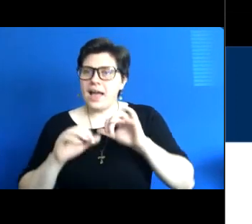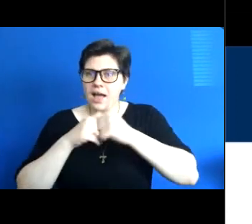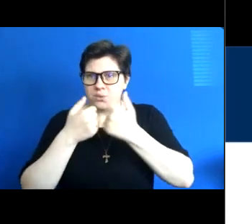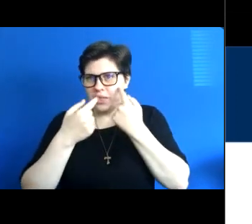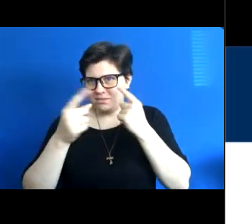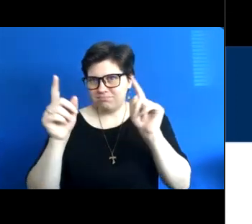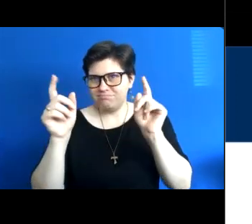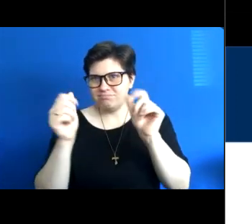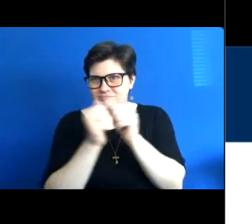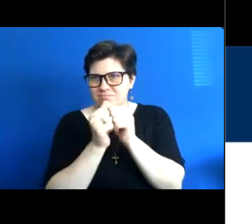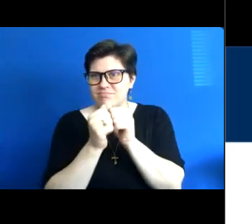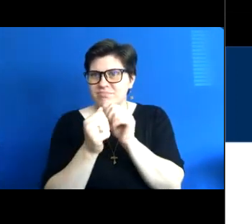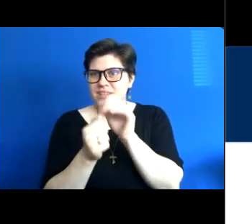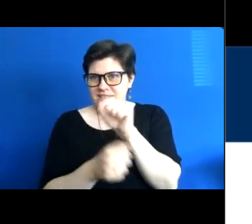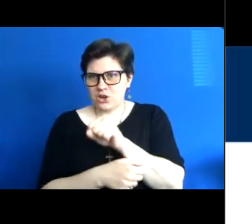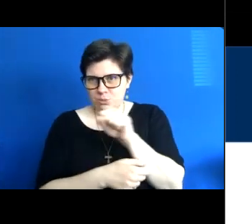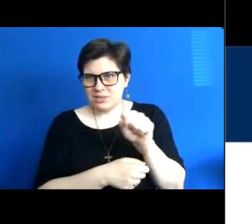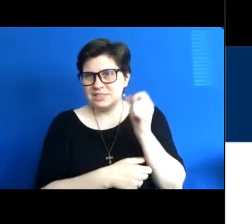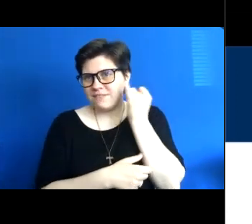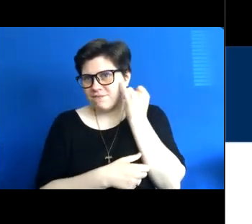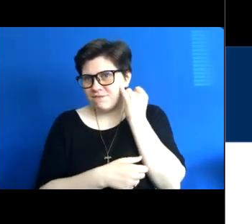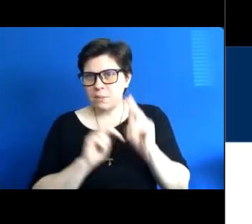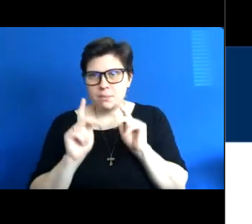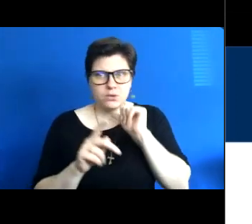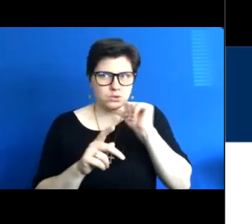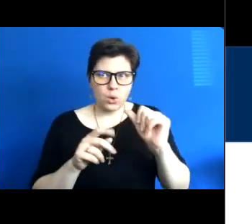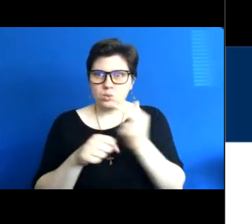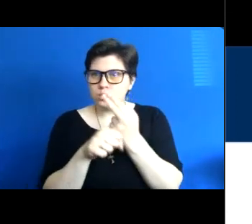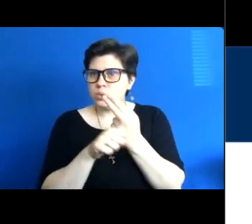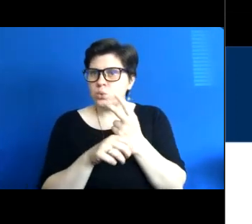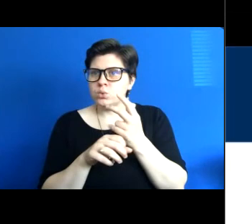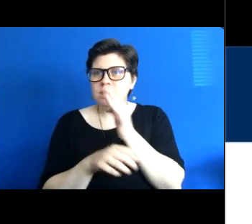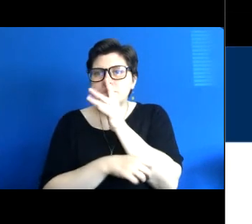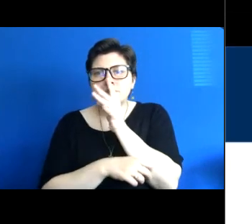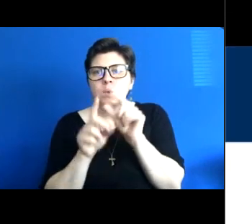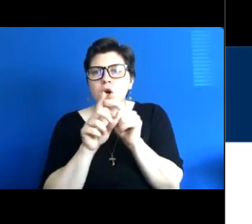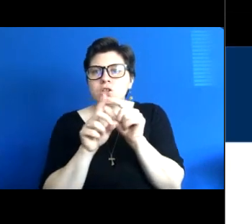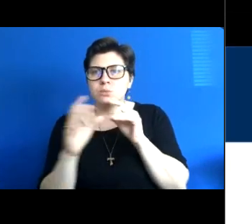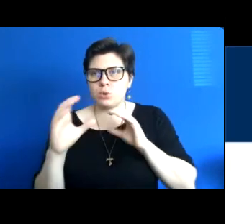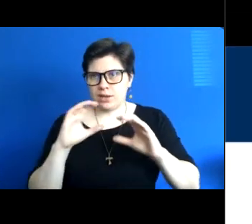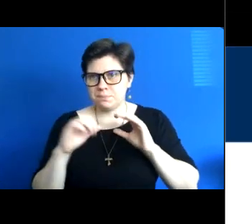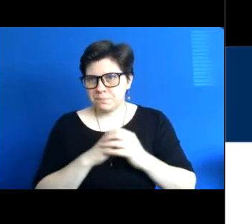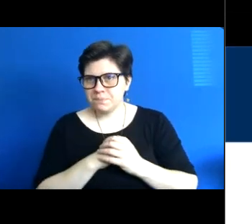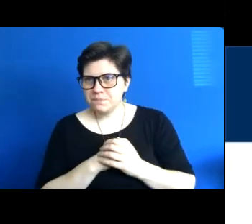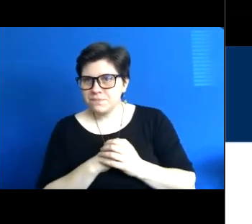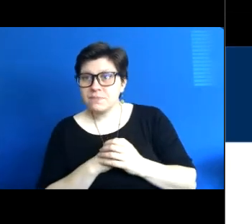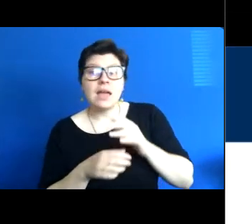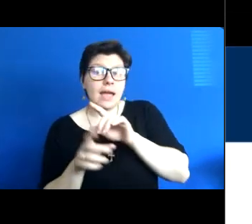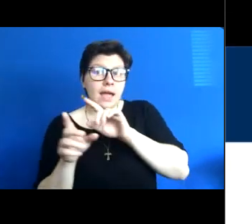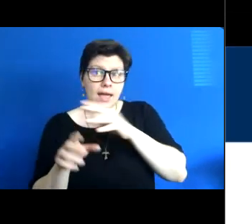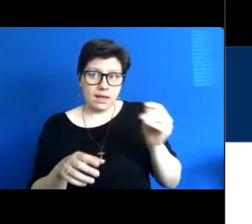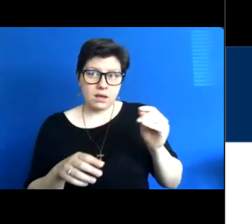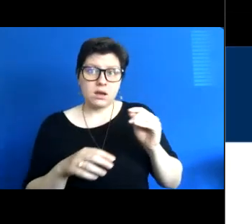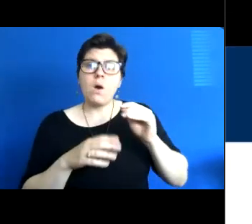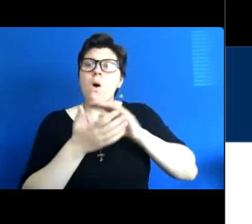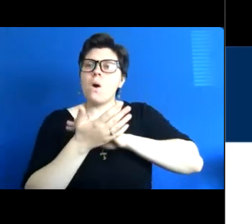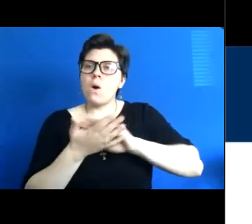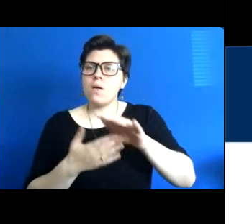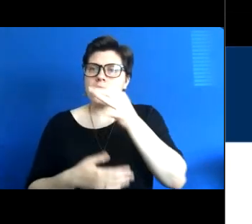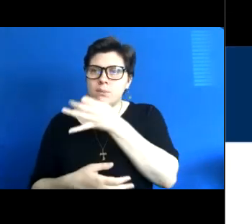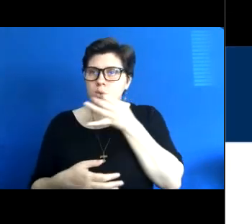sacraments, if people do not use words to communicate, and also about Holy Communion and those living